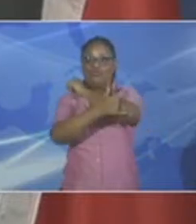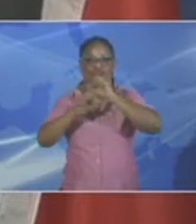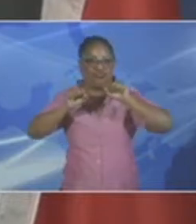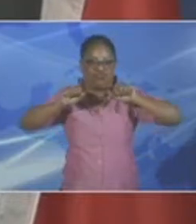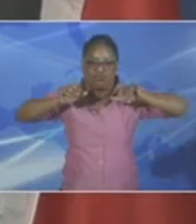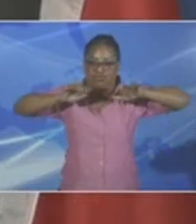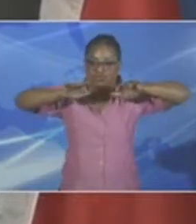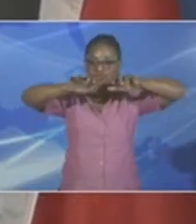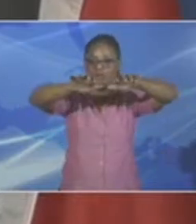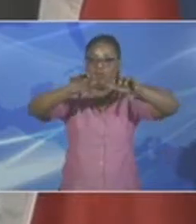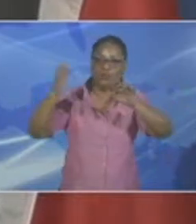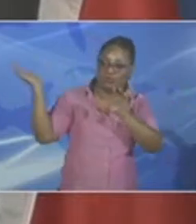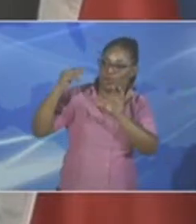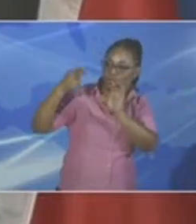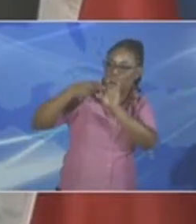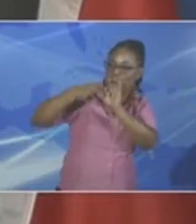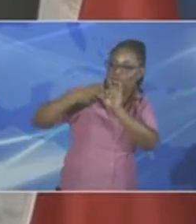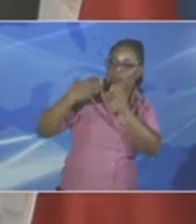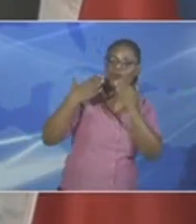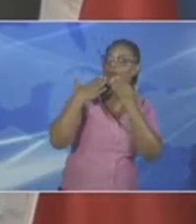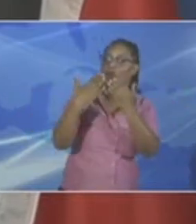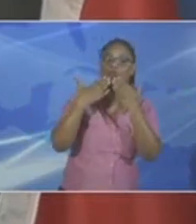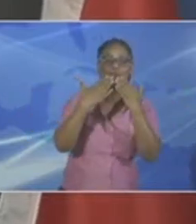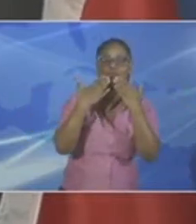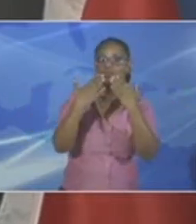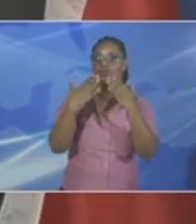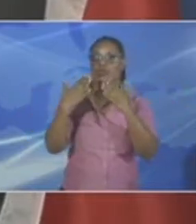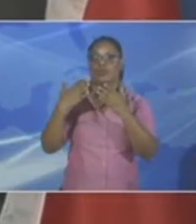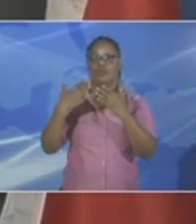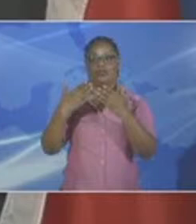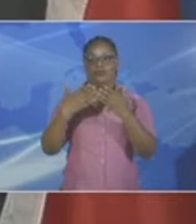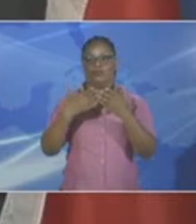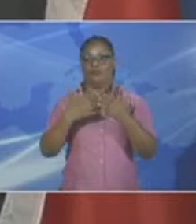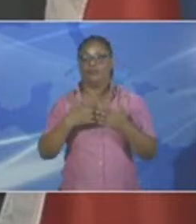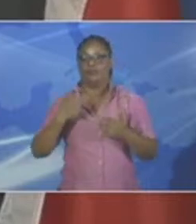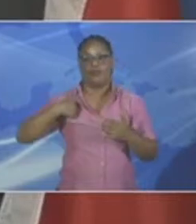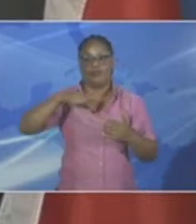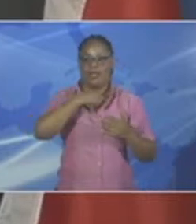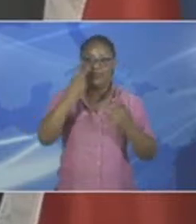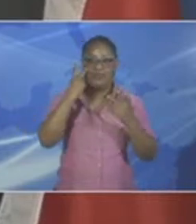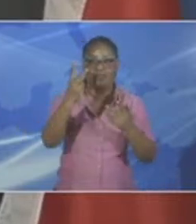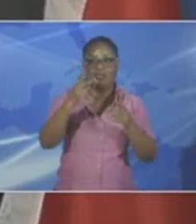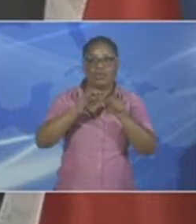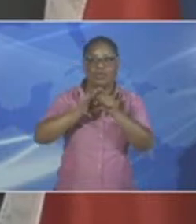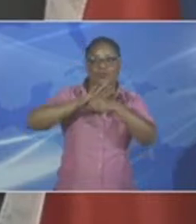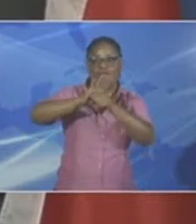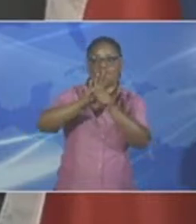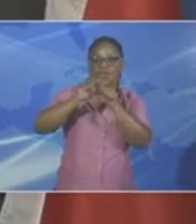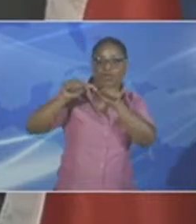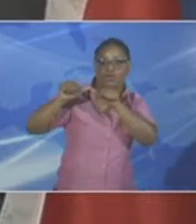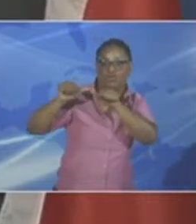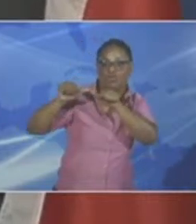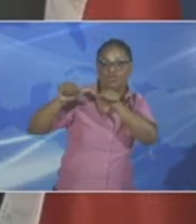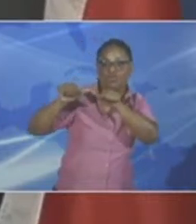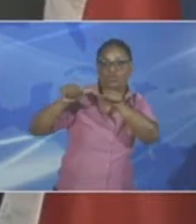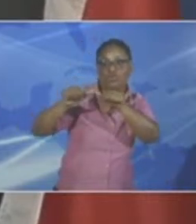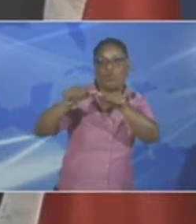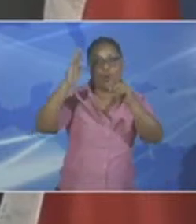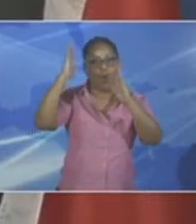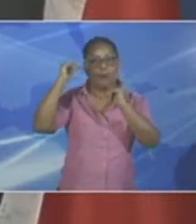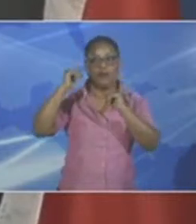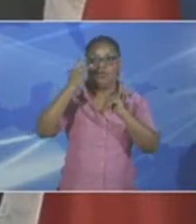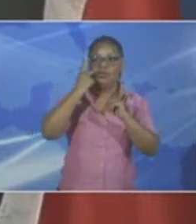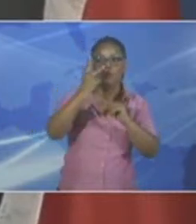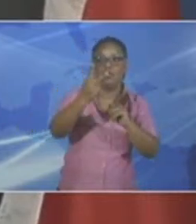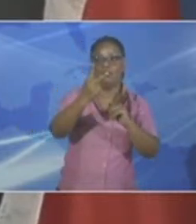as the pandemic continues across the world. We look forward to the day when the WHO will see it fit to say to all